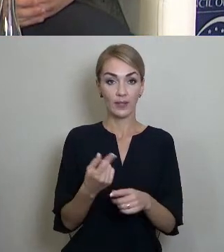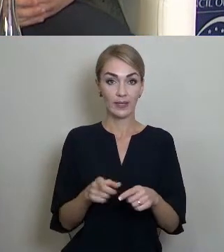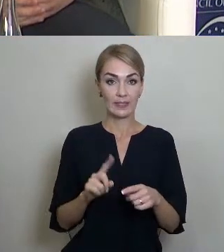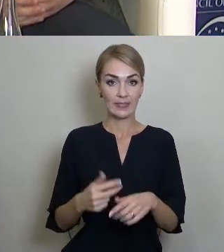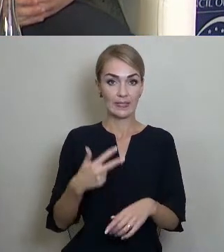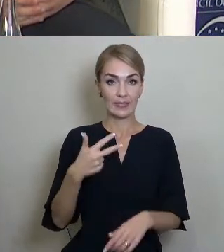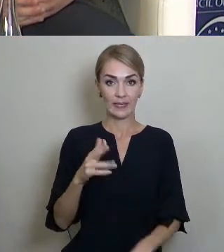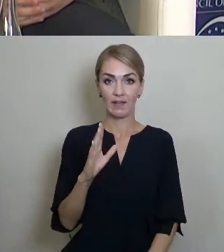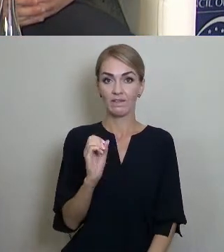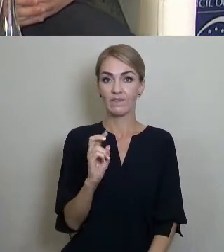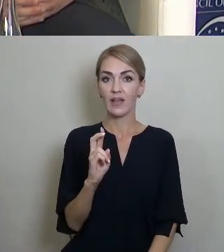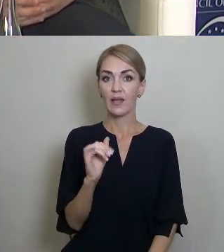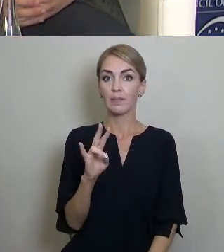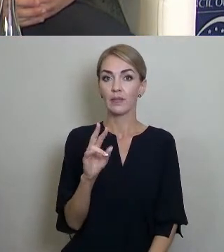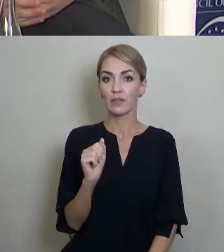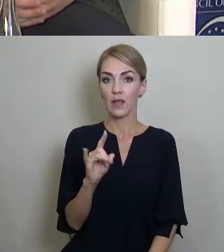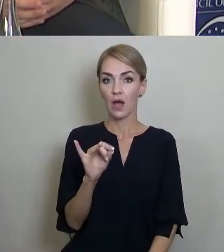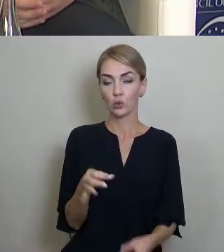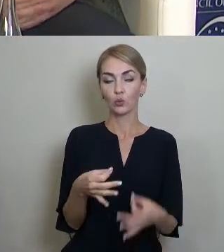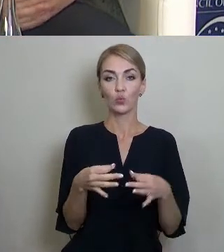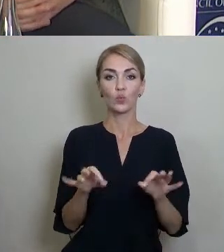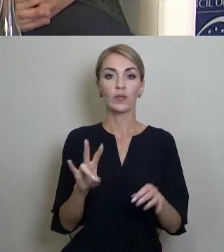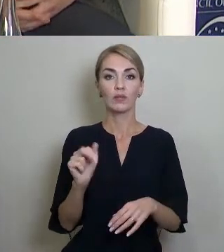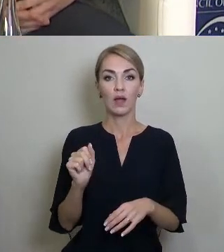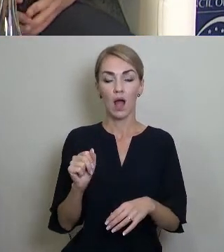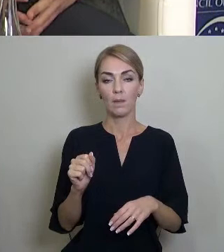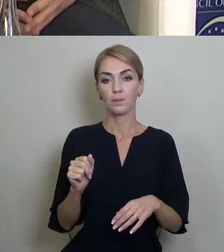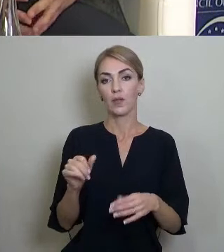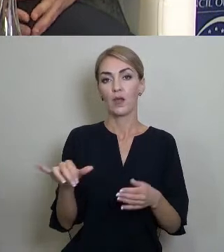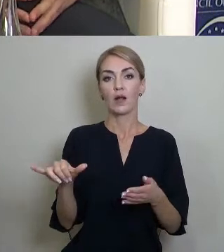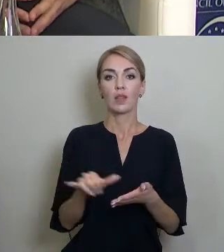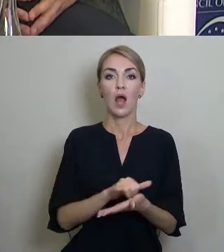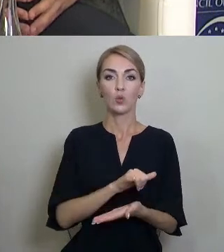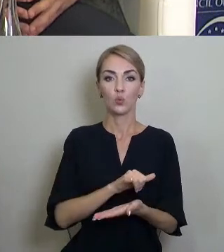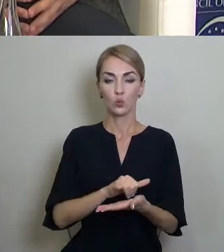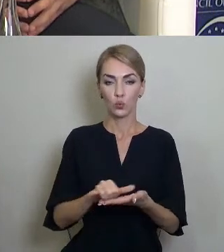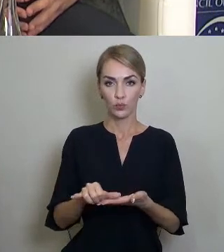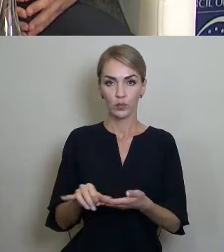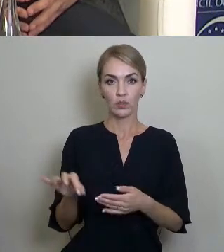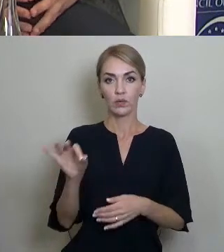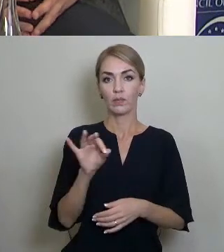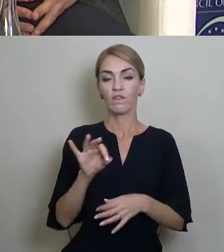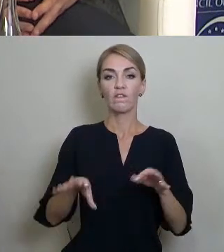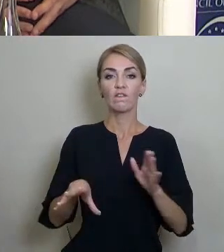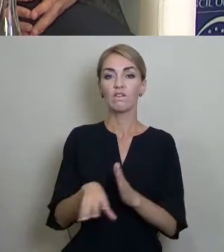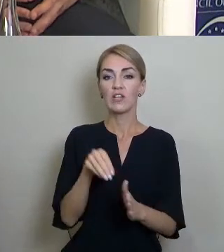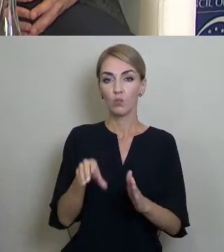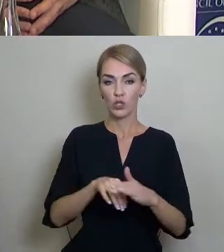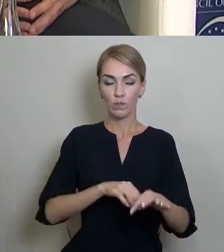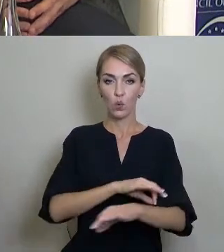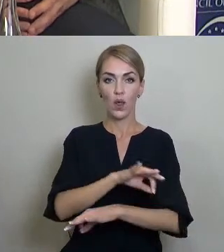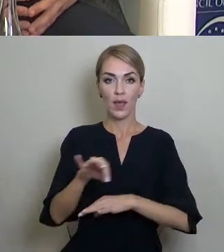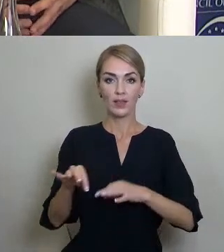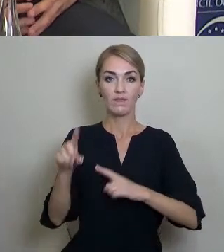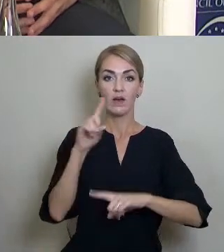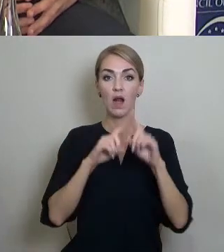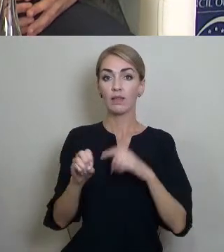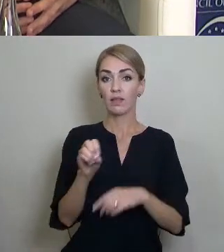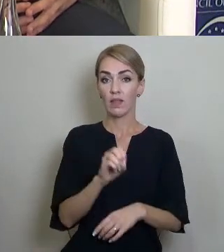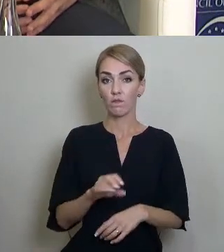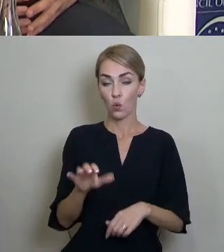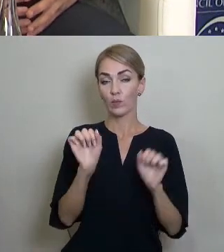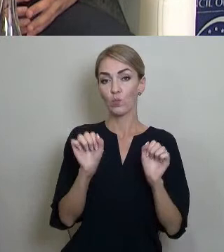procedure of nomination, etc. The three webinars are available on YouTube channel of the Council of